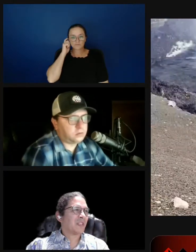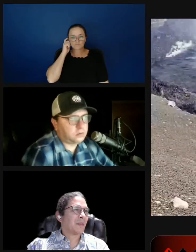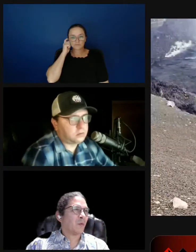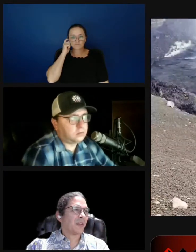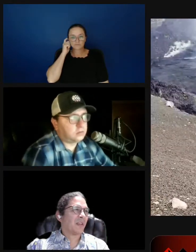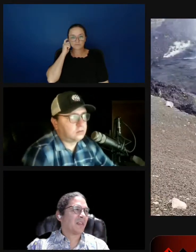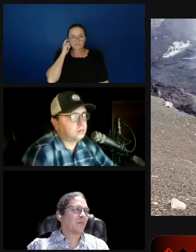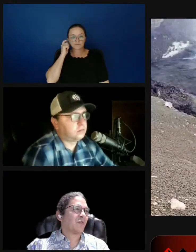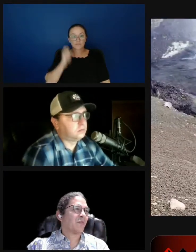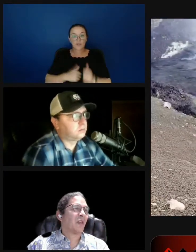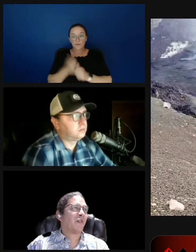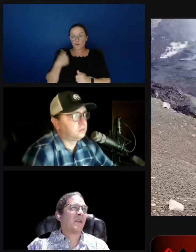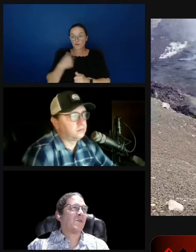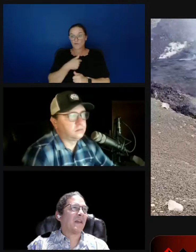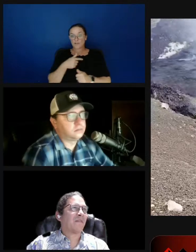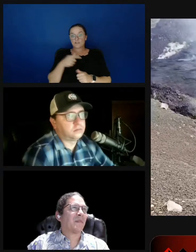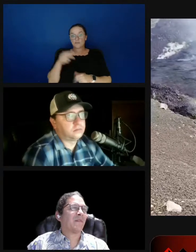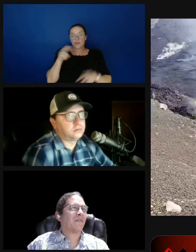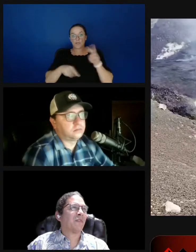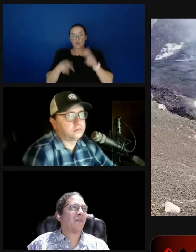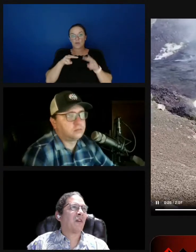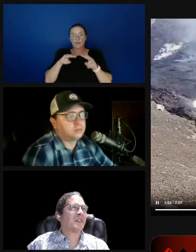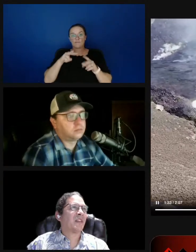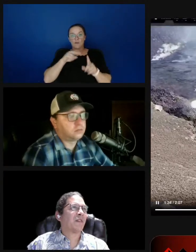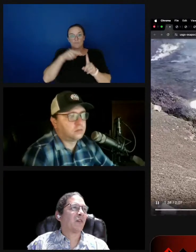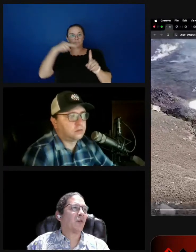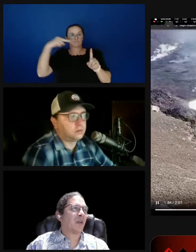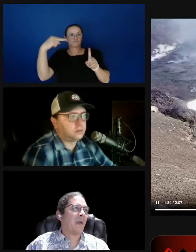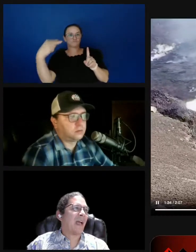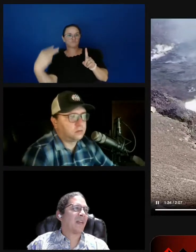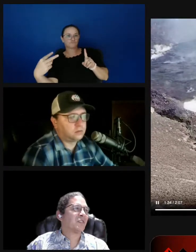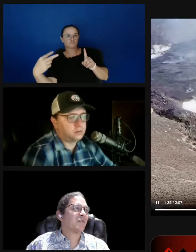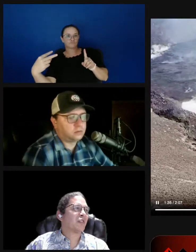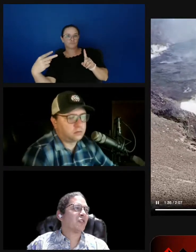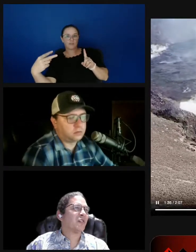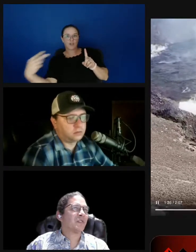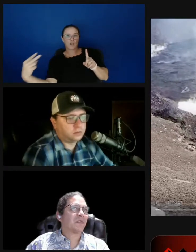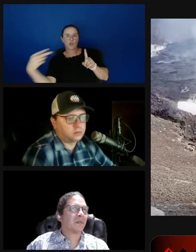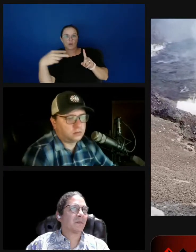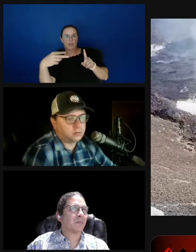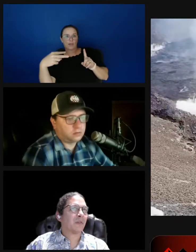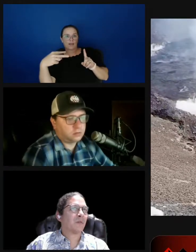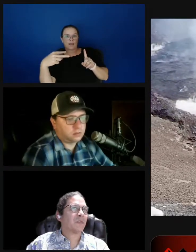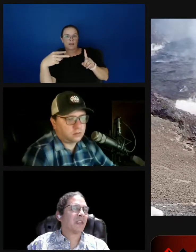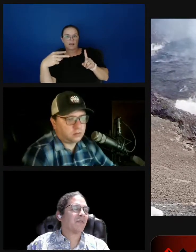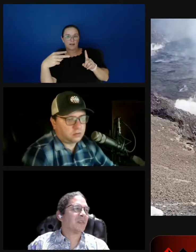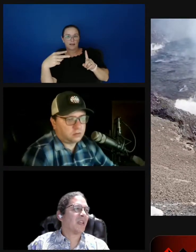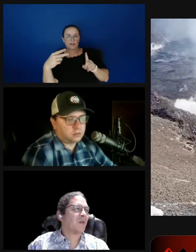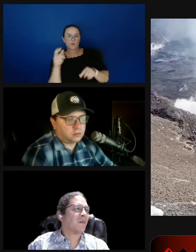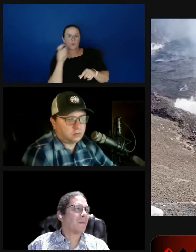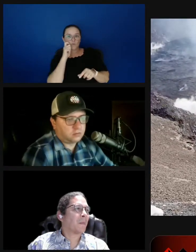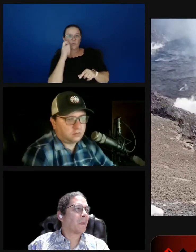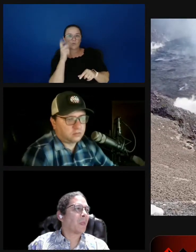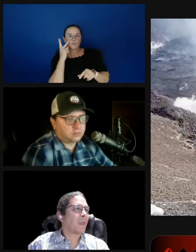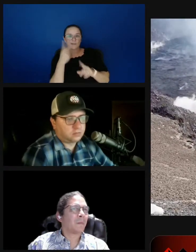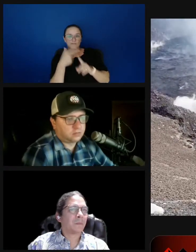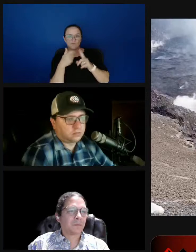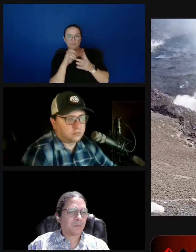Most of us have been looking at this eruption from the other angle, right? From the far side of the crater, looking back in this direction here. So pretty cool to see it from this